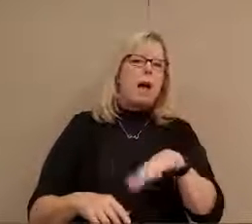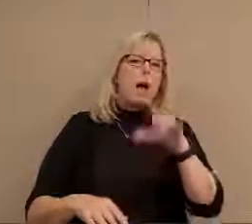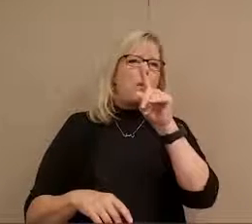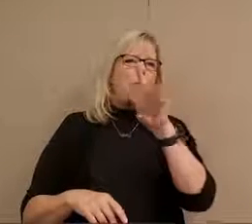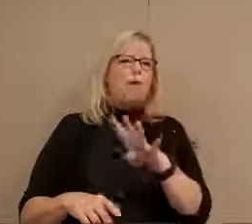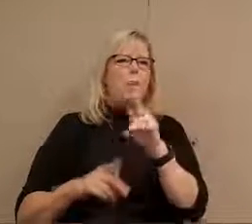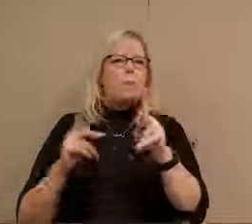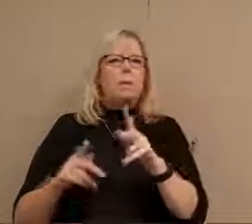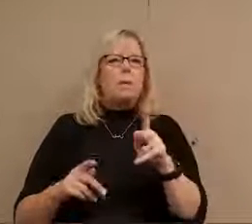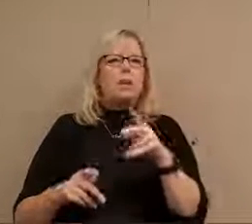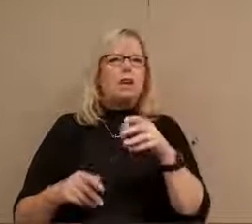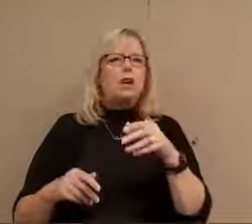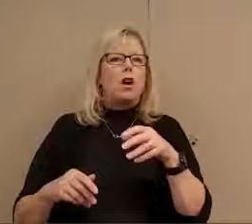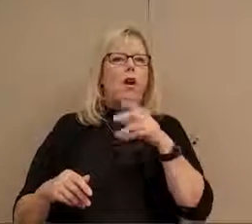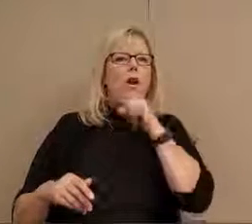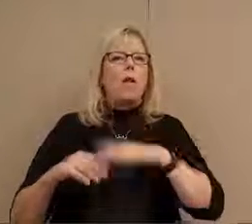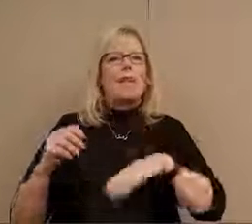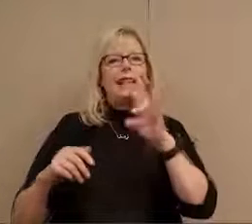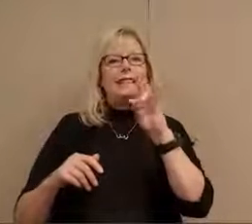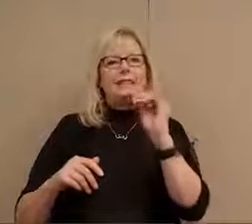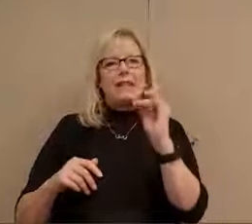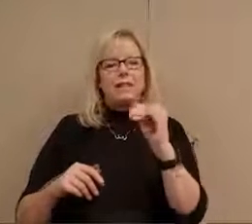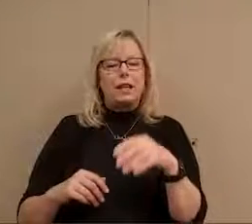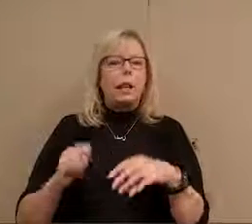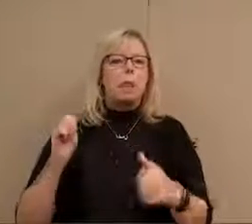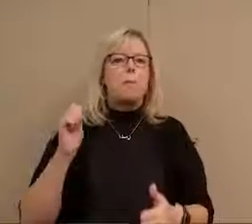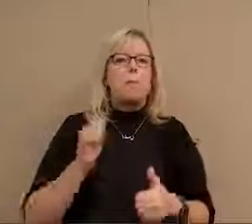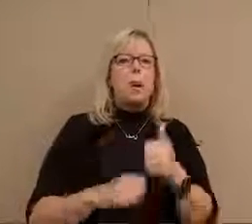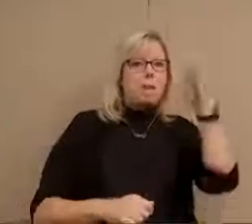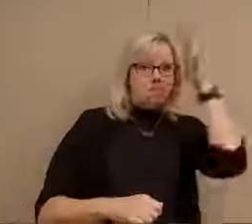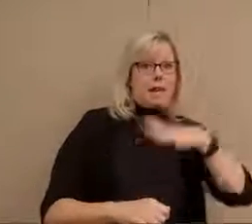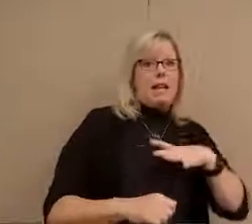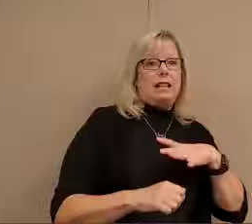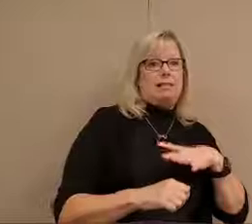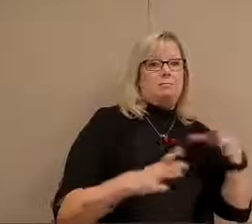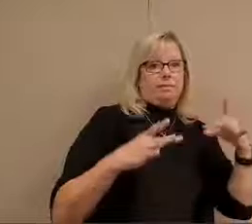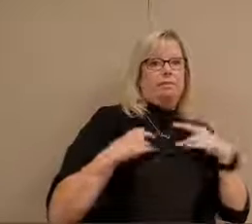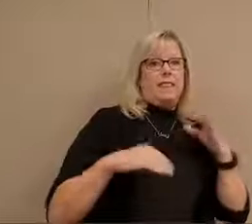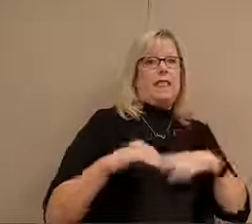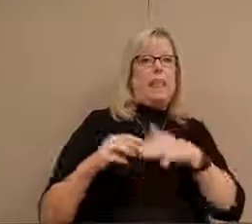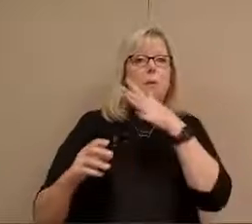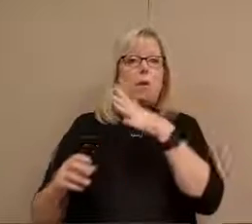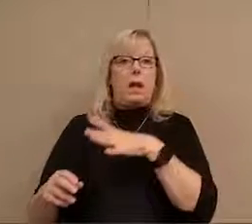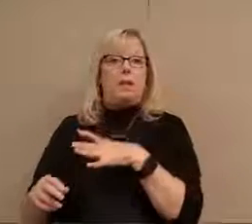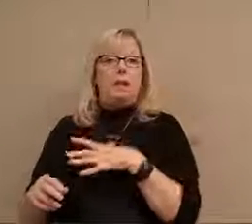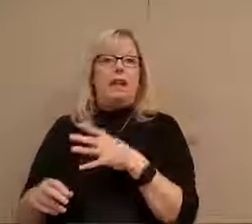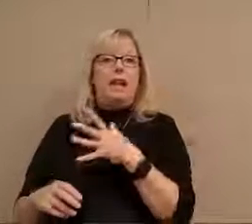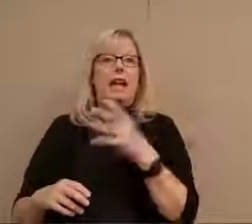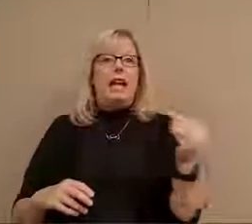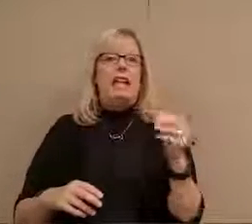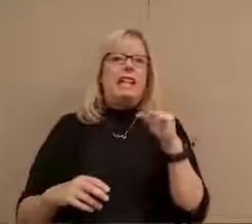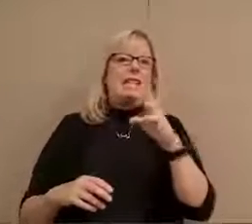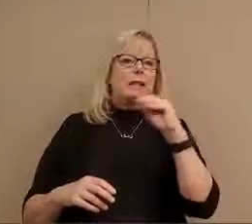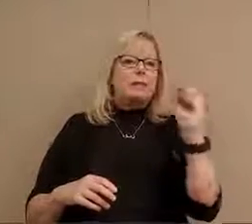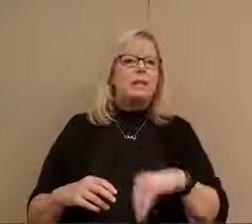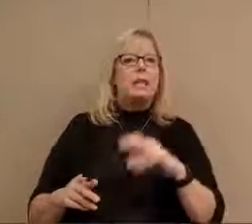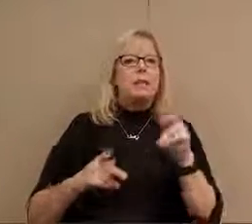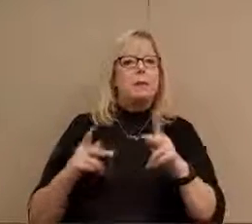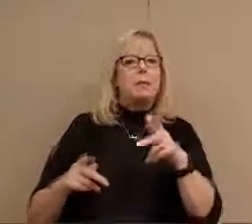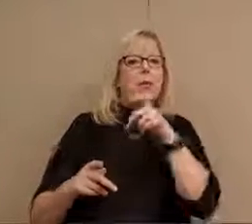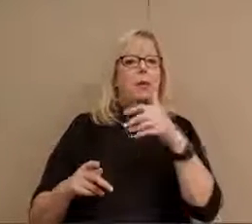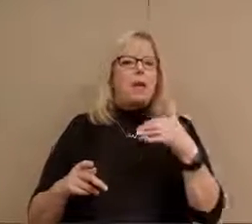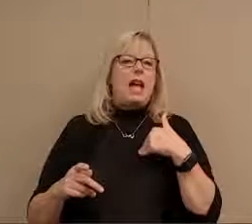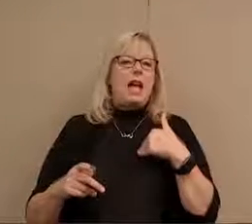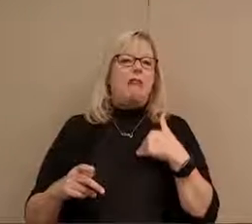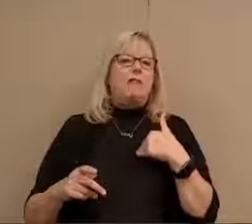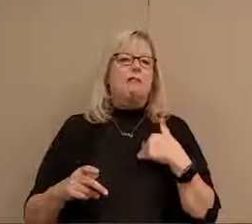with COVID were over 70. More men than women were hospitalized, and 6 out of 10 people hospitalized were people of color. So that was some